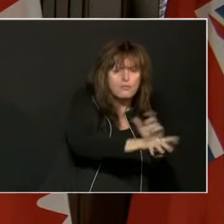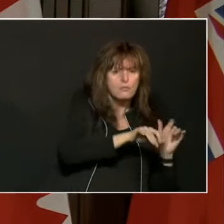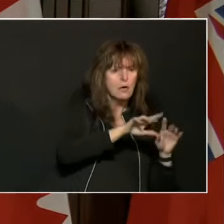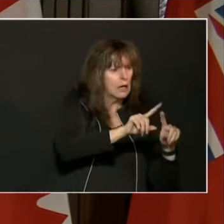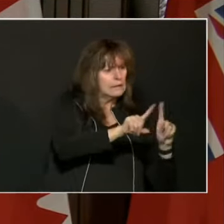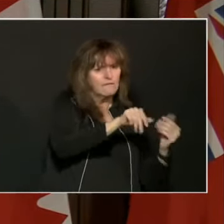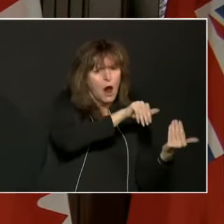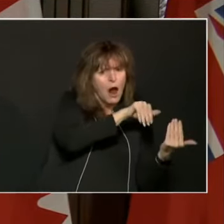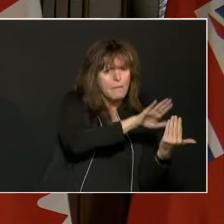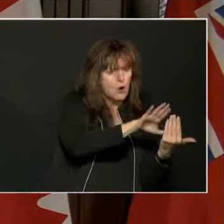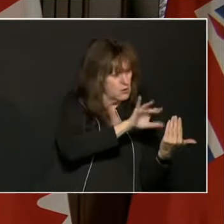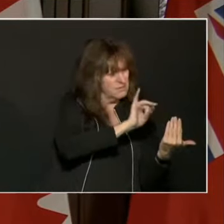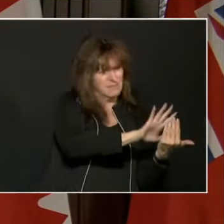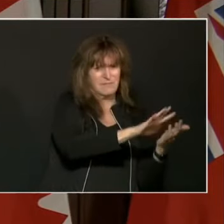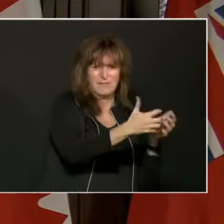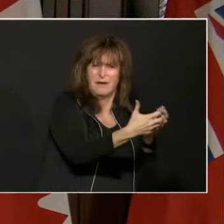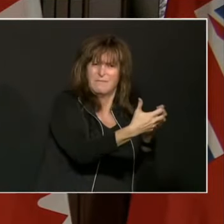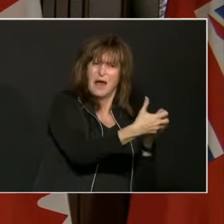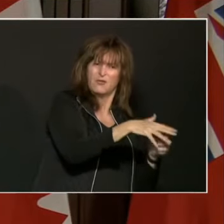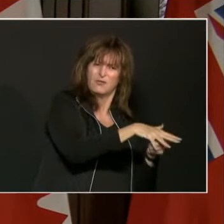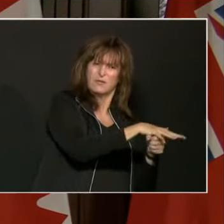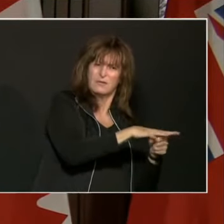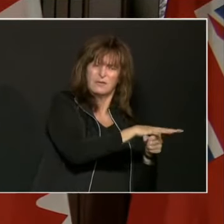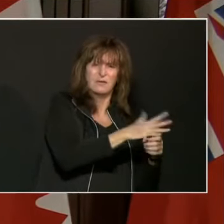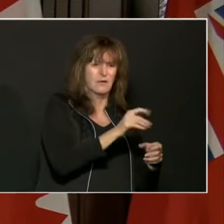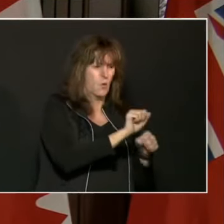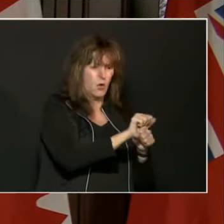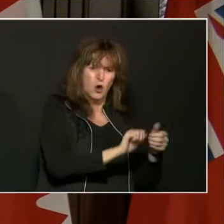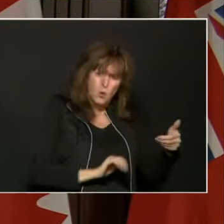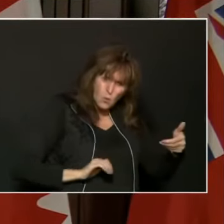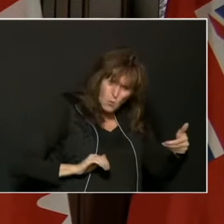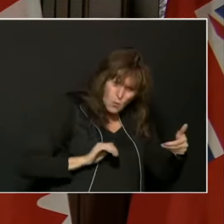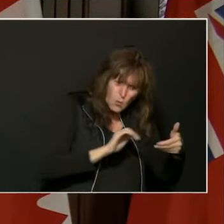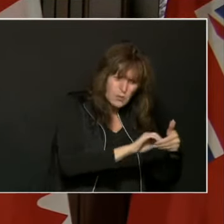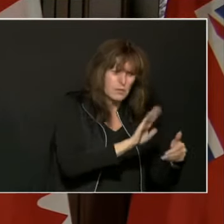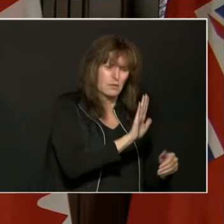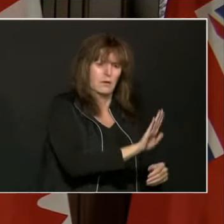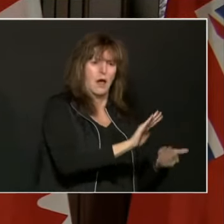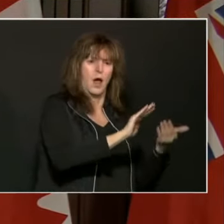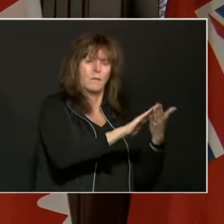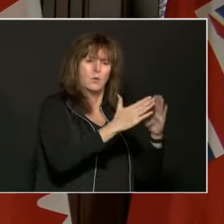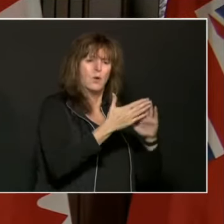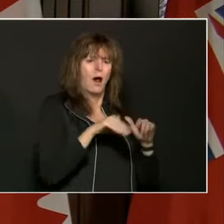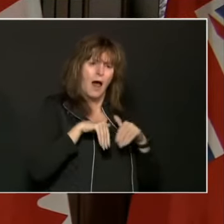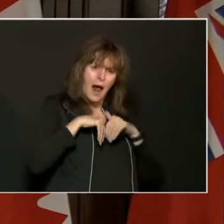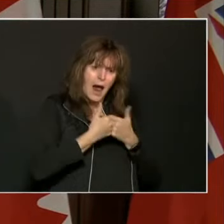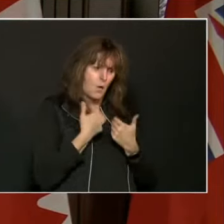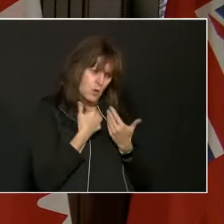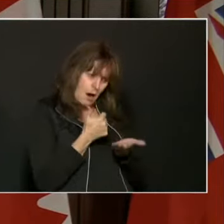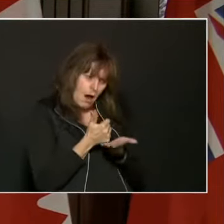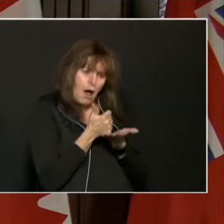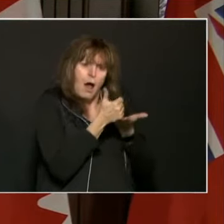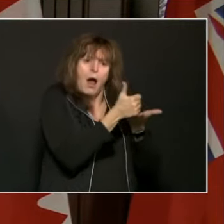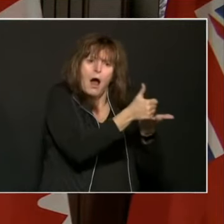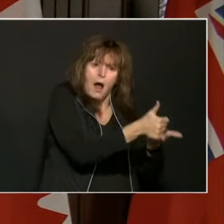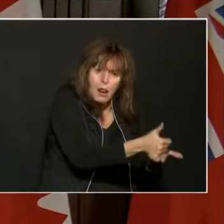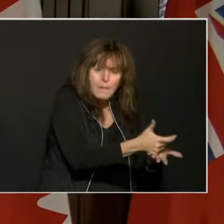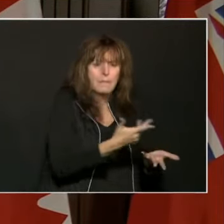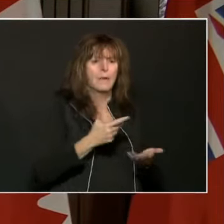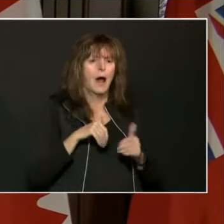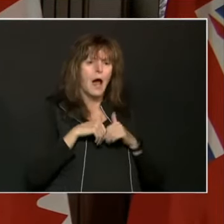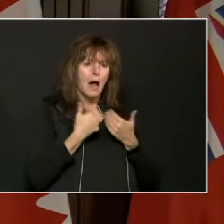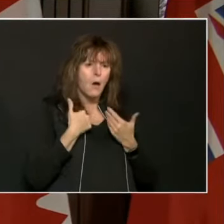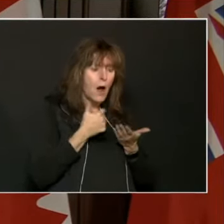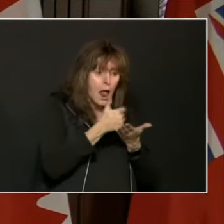a working with the communities to say, how can we help you address the issue, help individual families and groups and people in